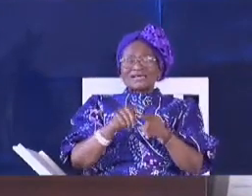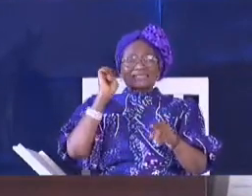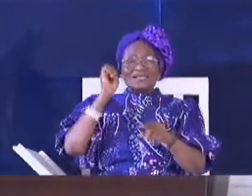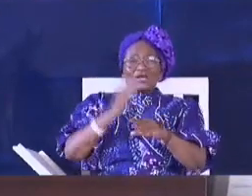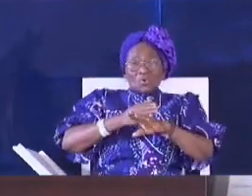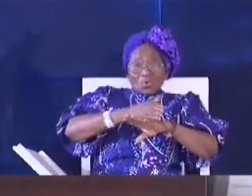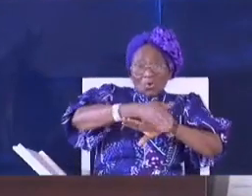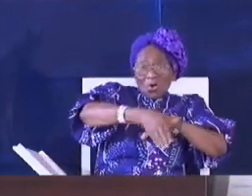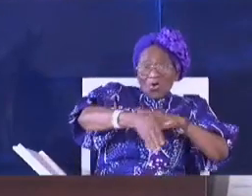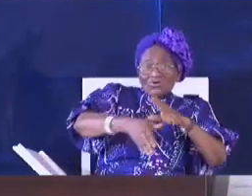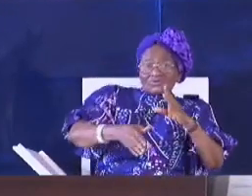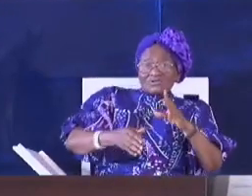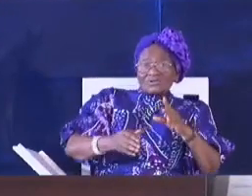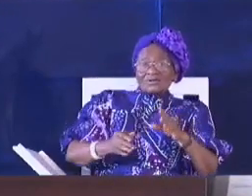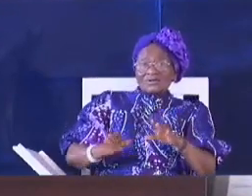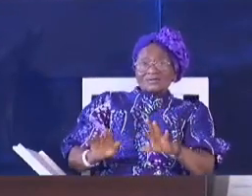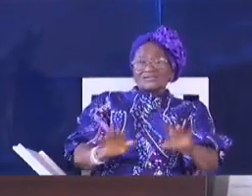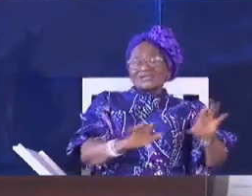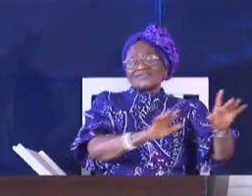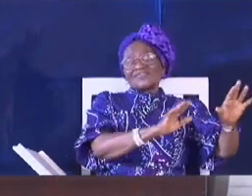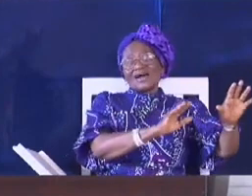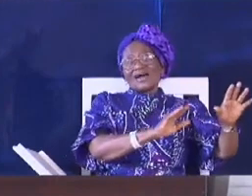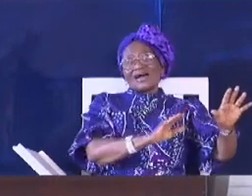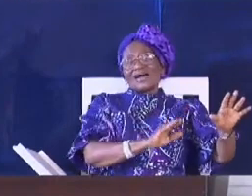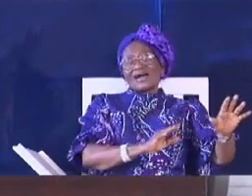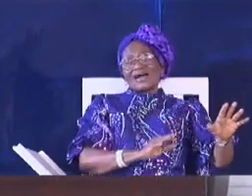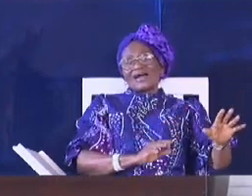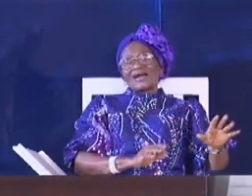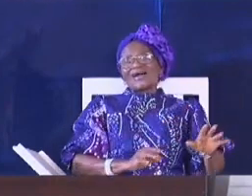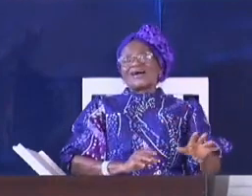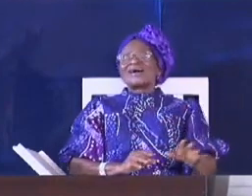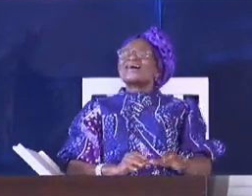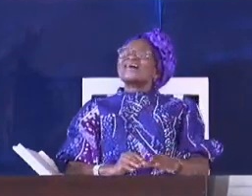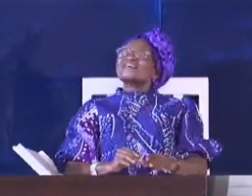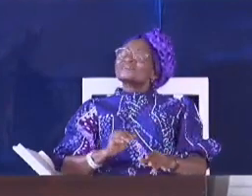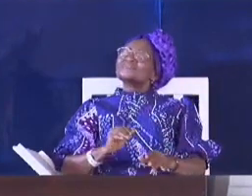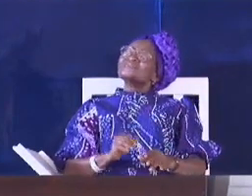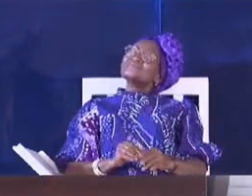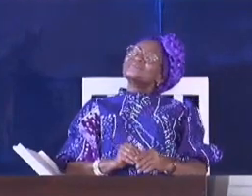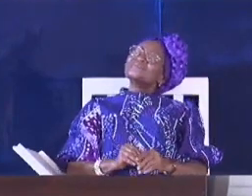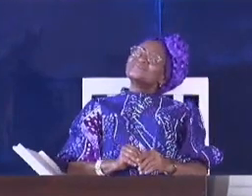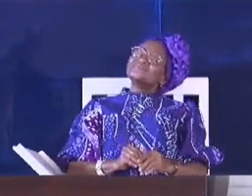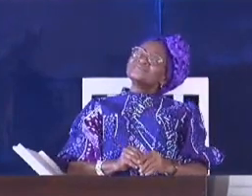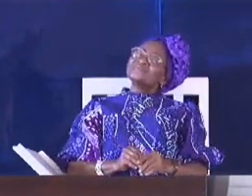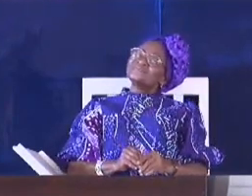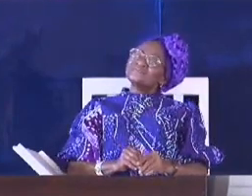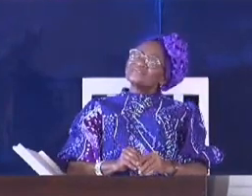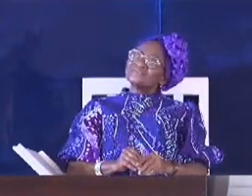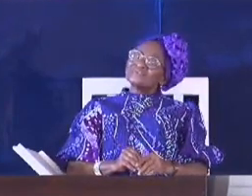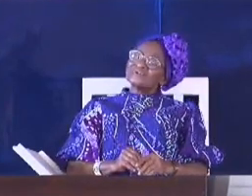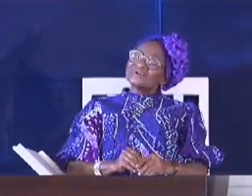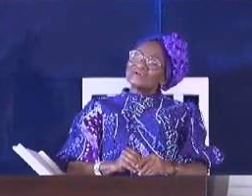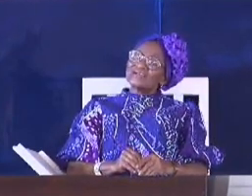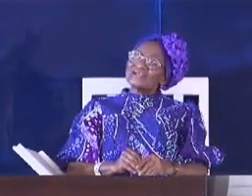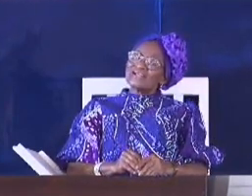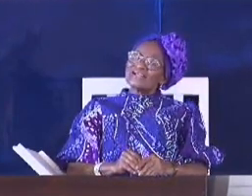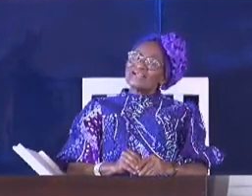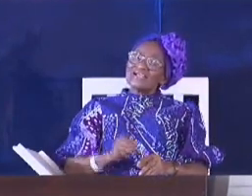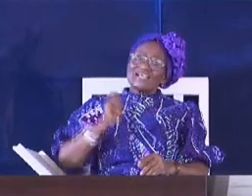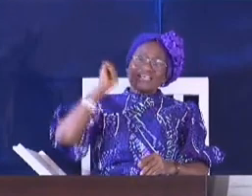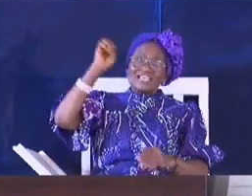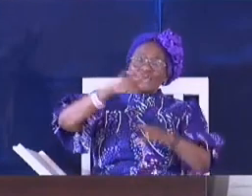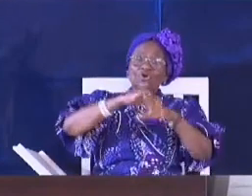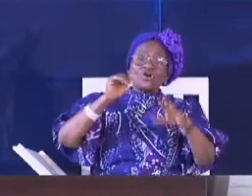Jordan, I don't want to talk about crossing Jordan, I've already mentioned it before. He just called on the God of his